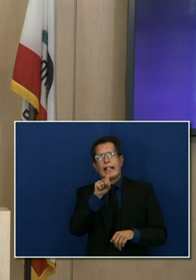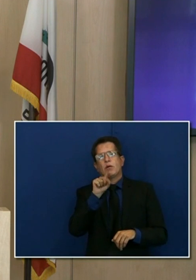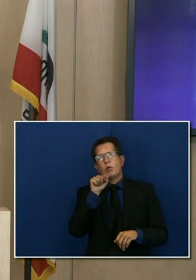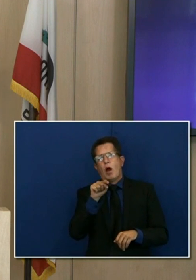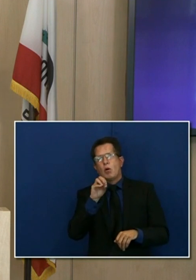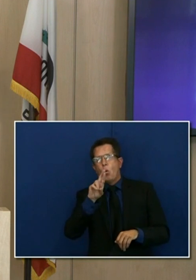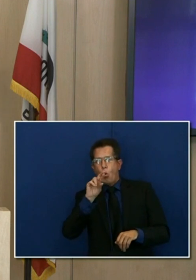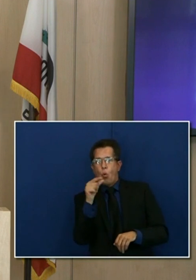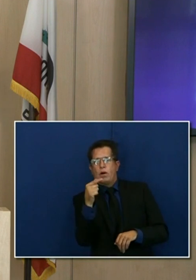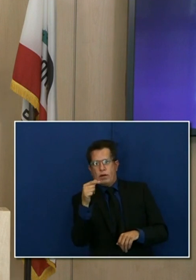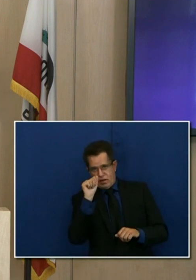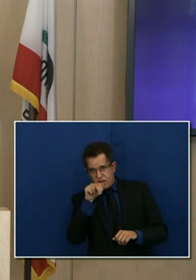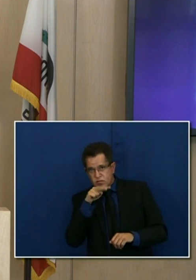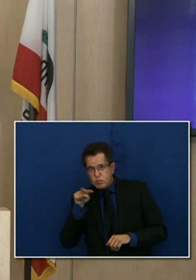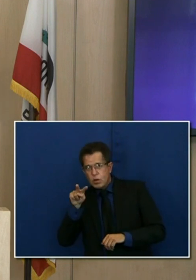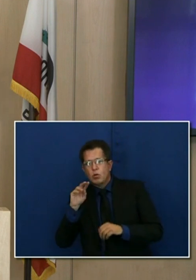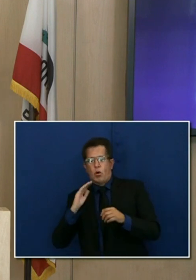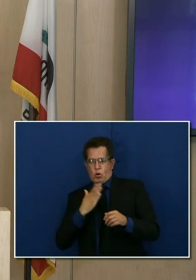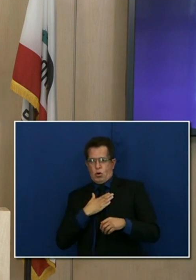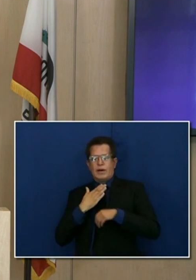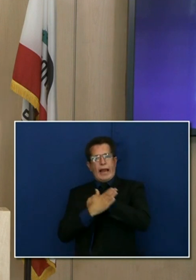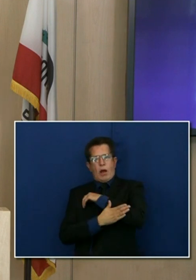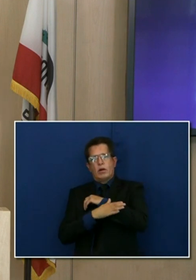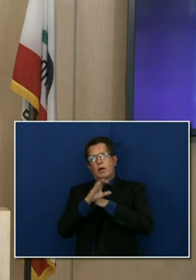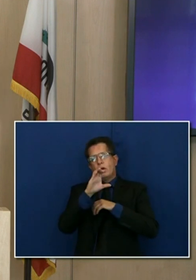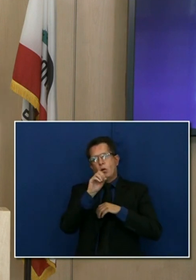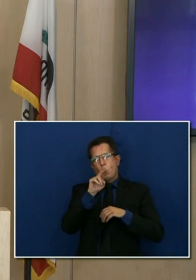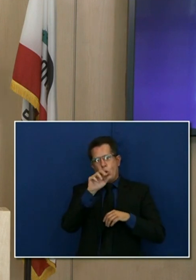you can go and be linked to it from the county's website at